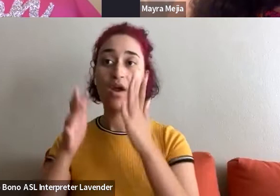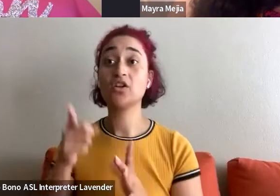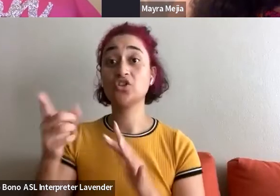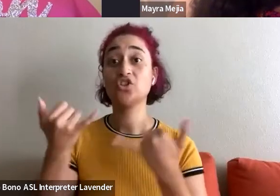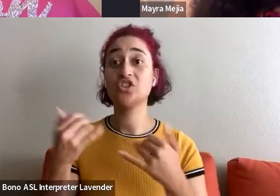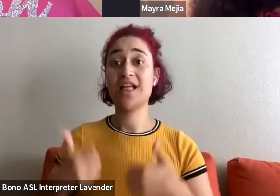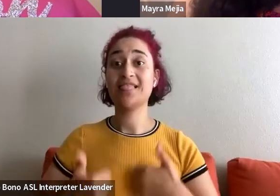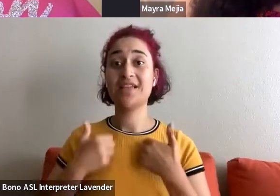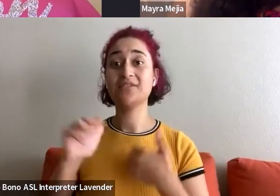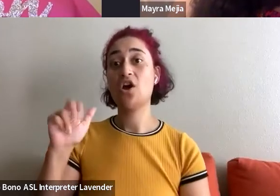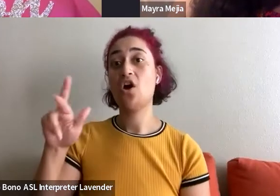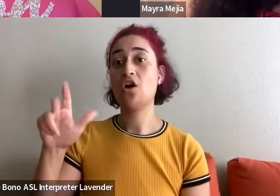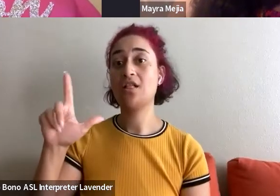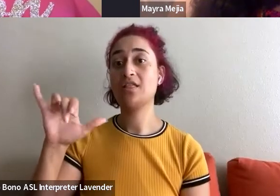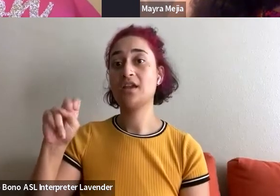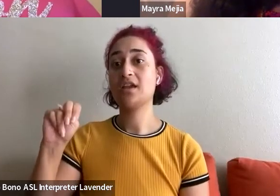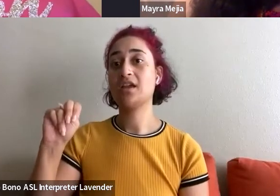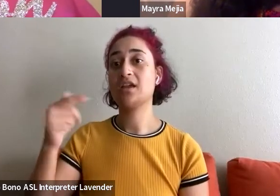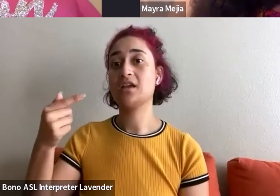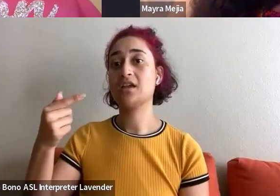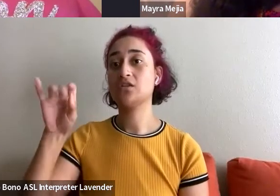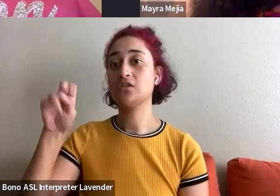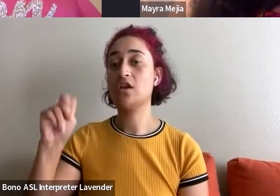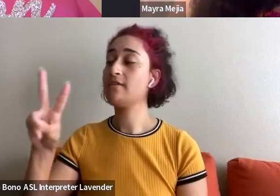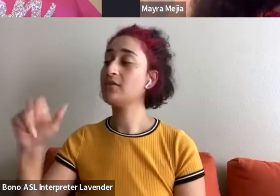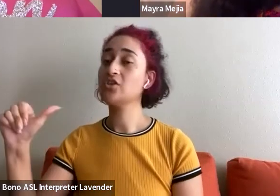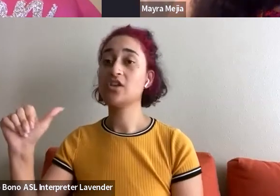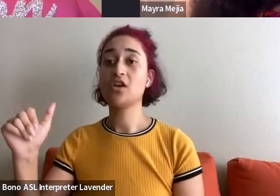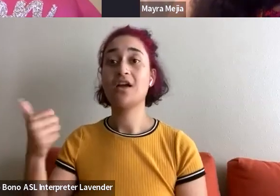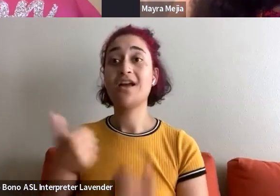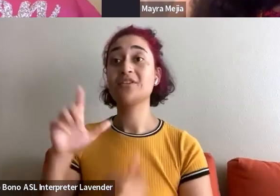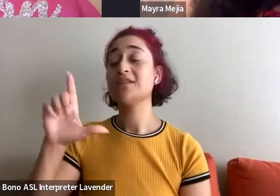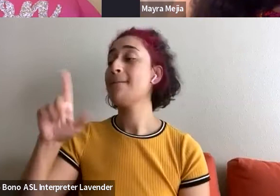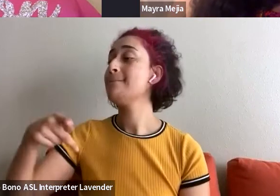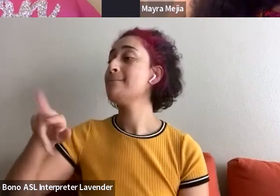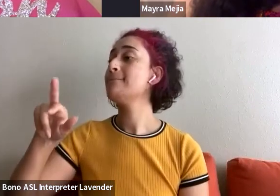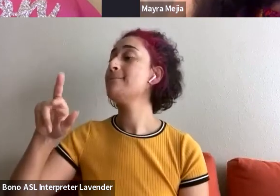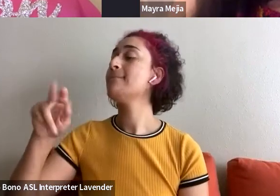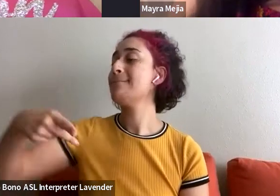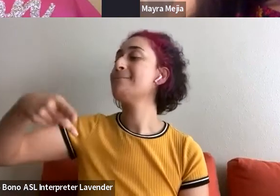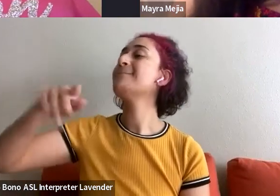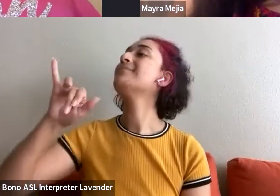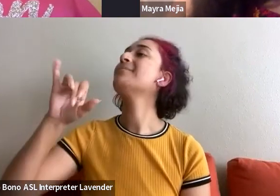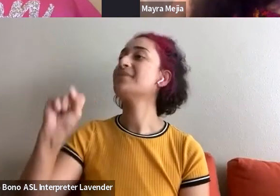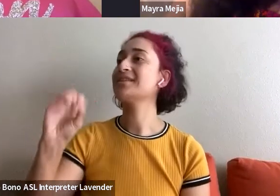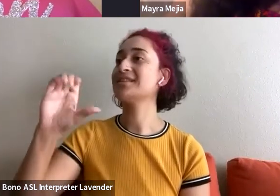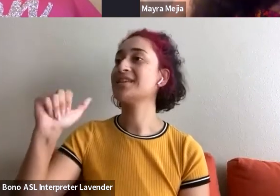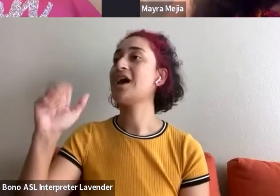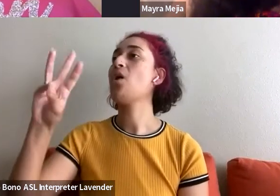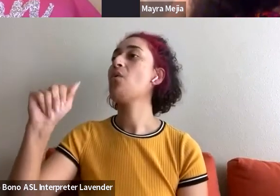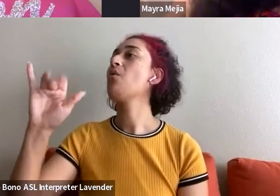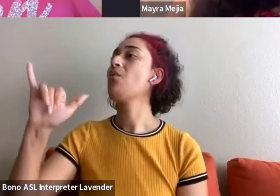in Arlington, Virginia, which is Piscataway tribal land. So before we get into